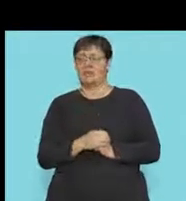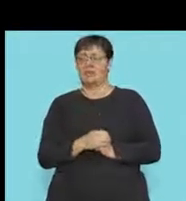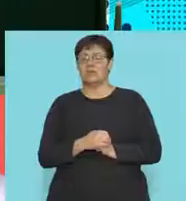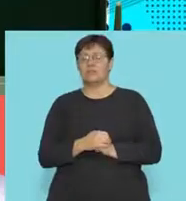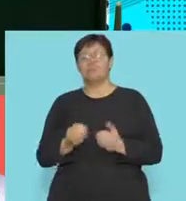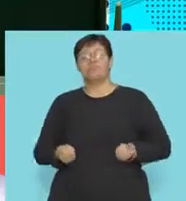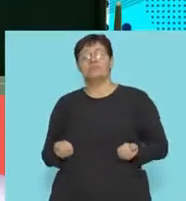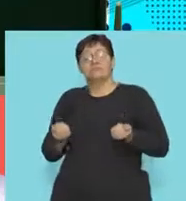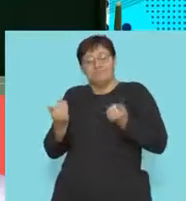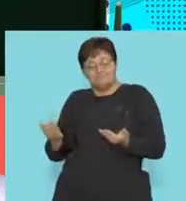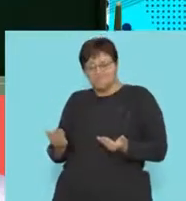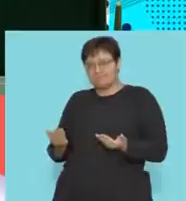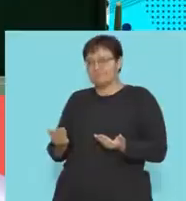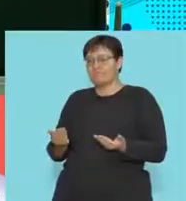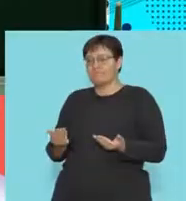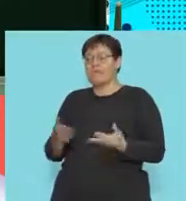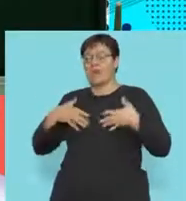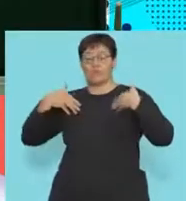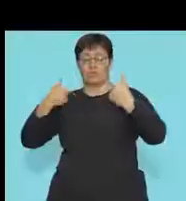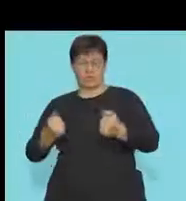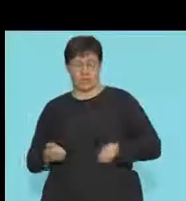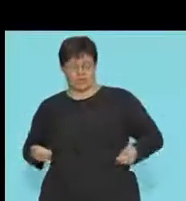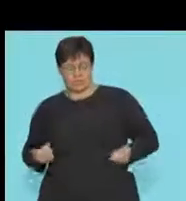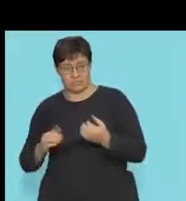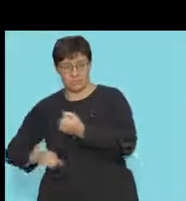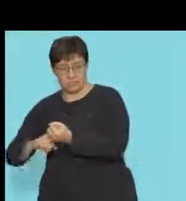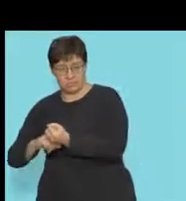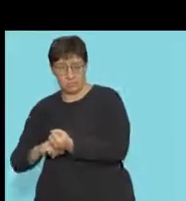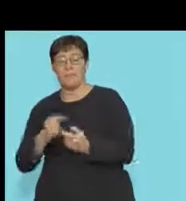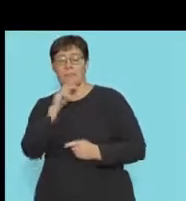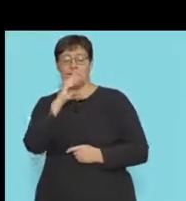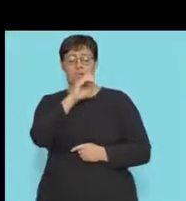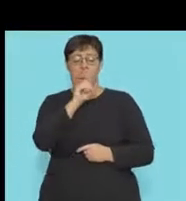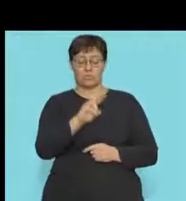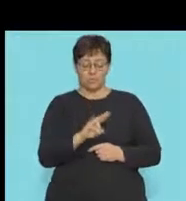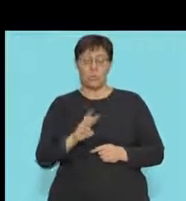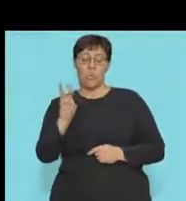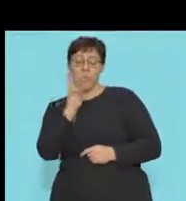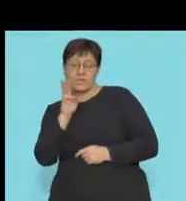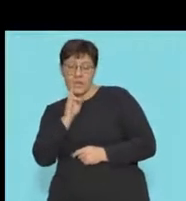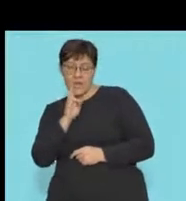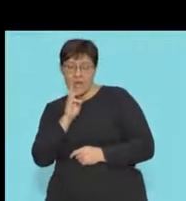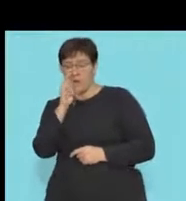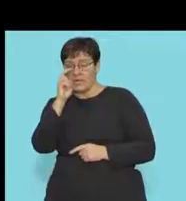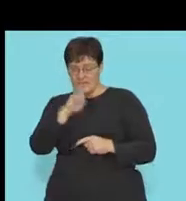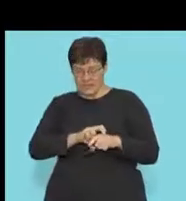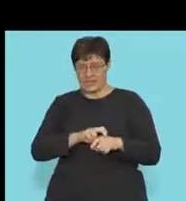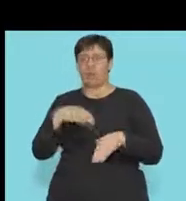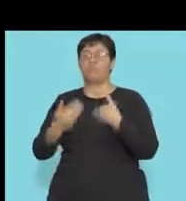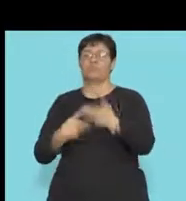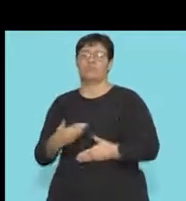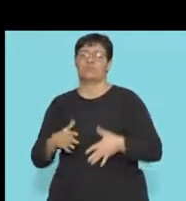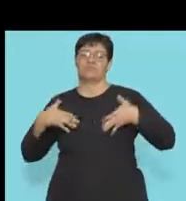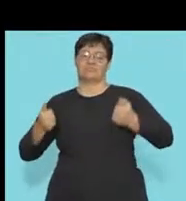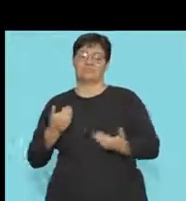respiration, and the products from respiration, which is carbon dioxide and water, are needed for the process